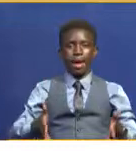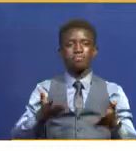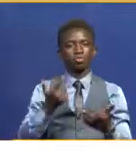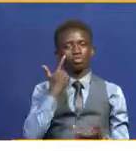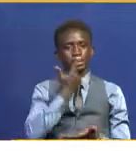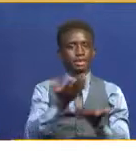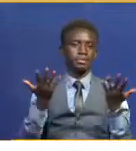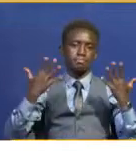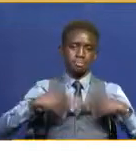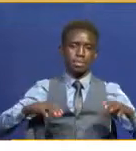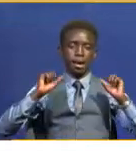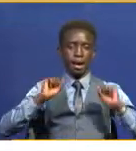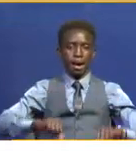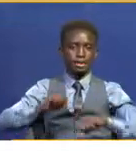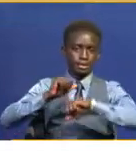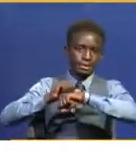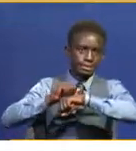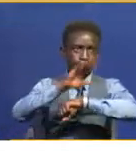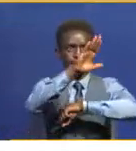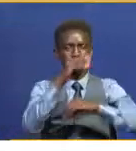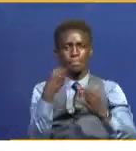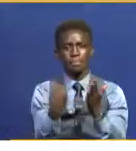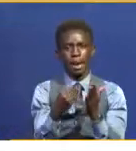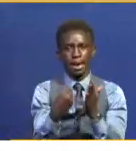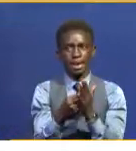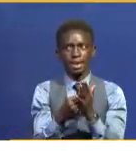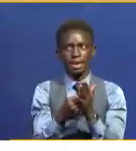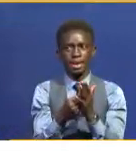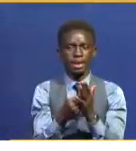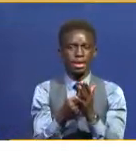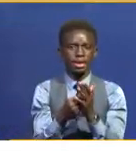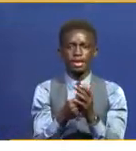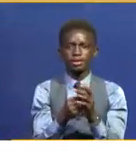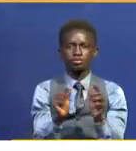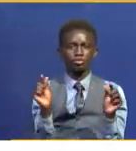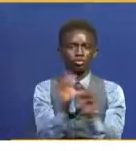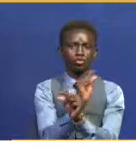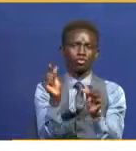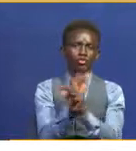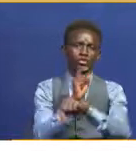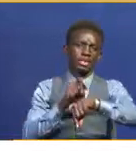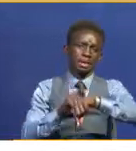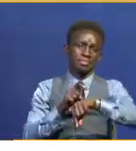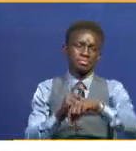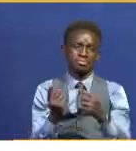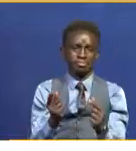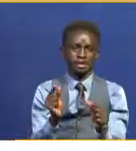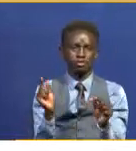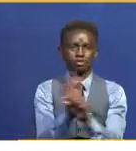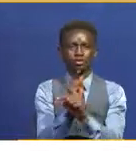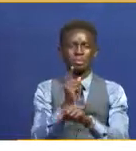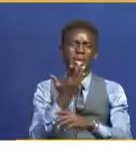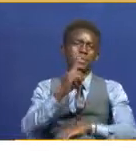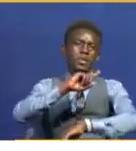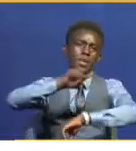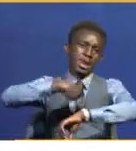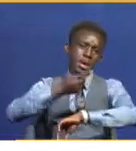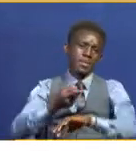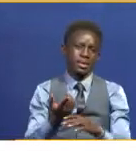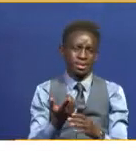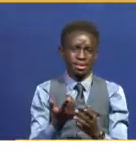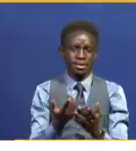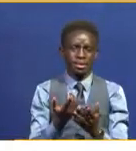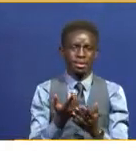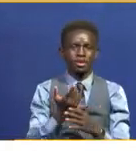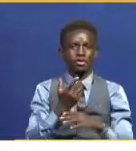monies within a very short space of time, within an hour or so, and it's received in a bank